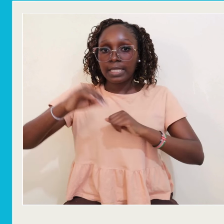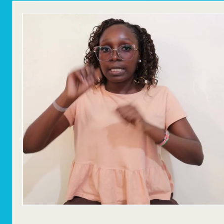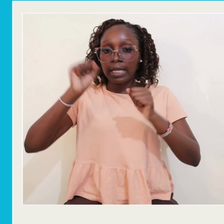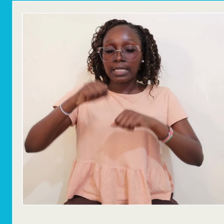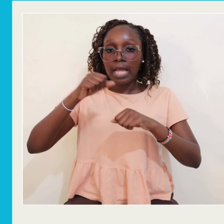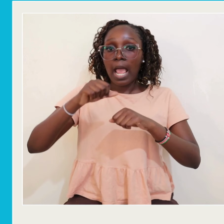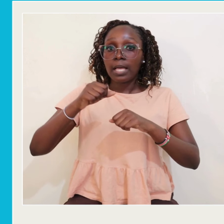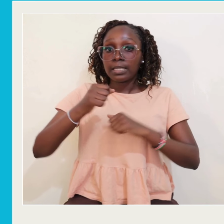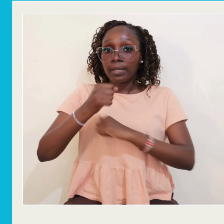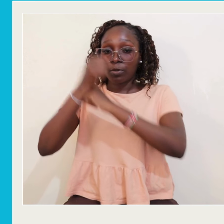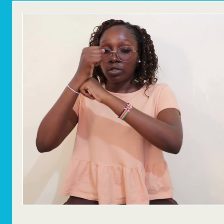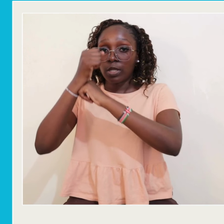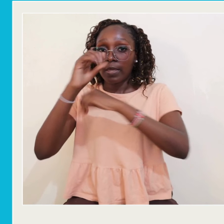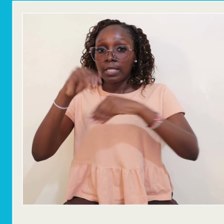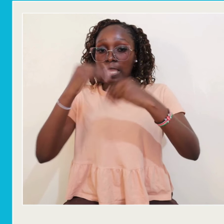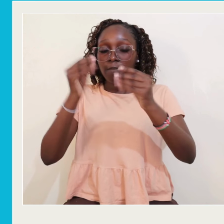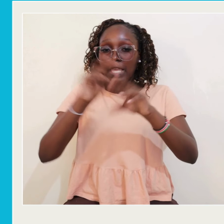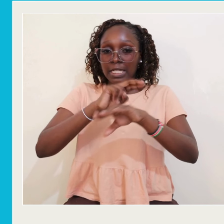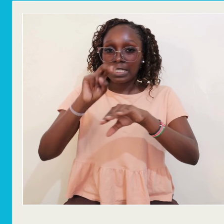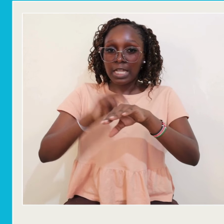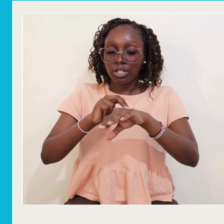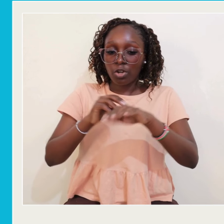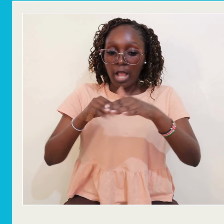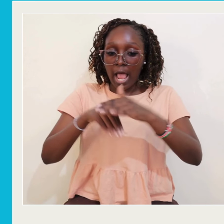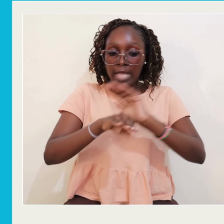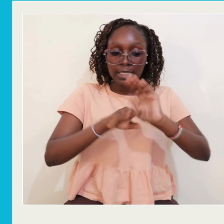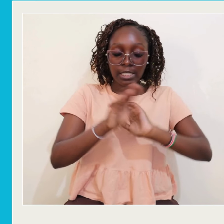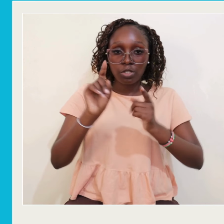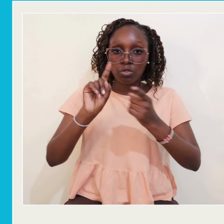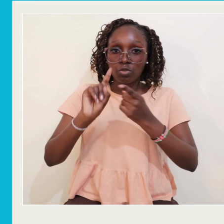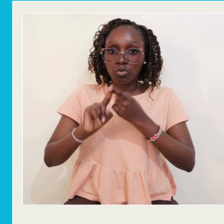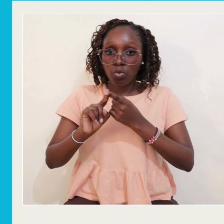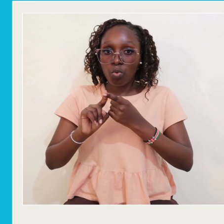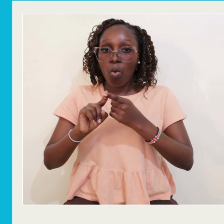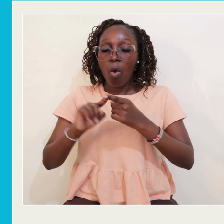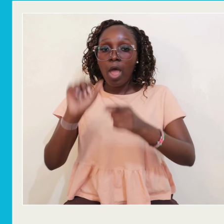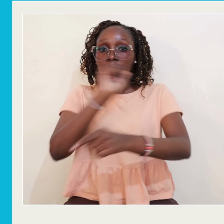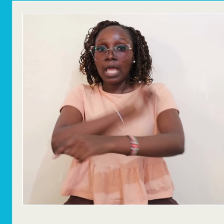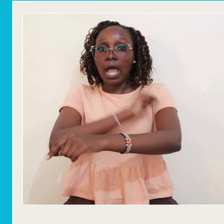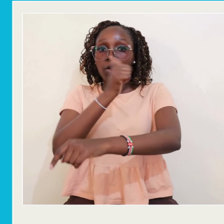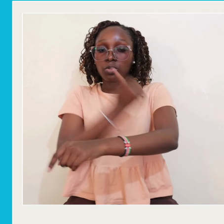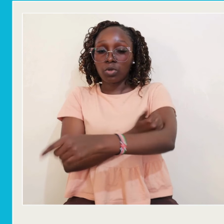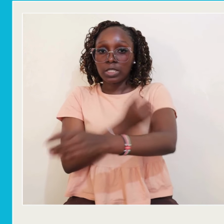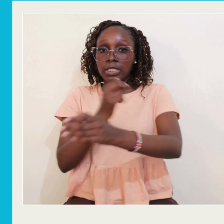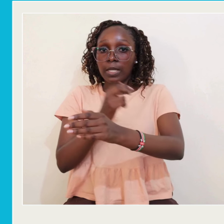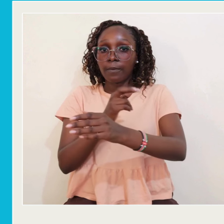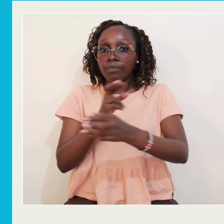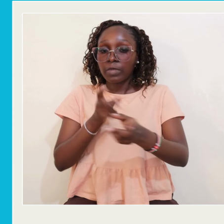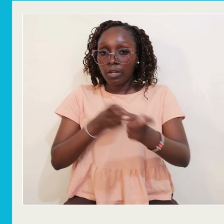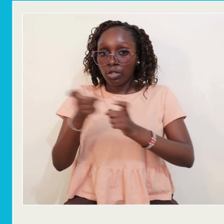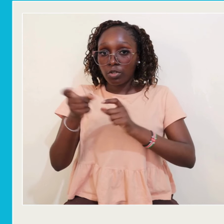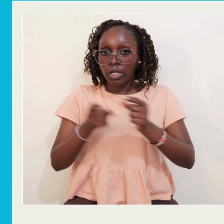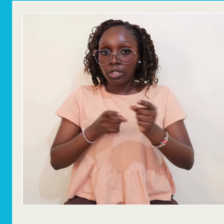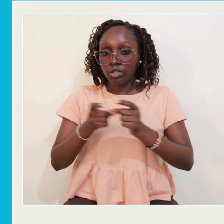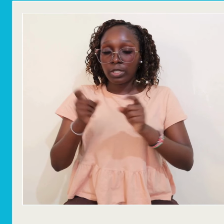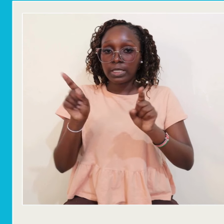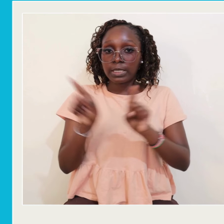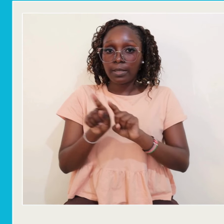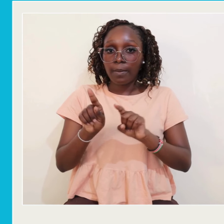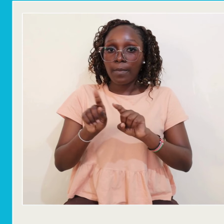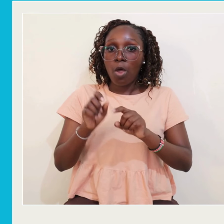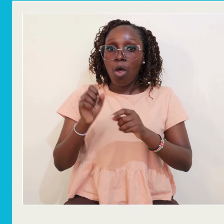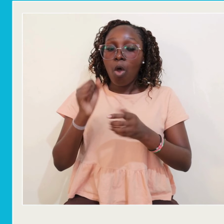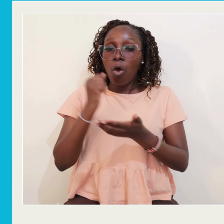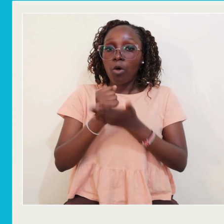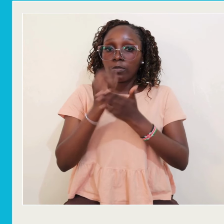for PBOs, providing nationwide access to the services of the regulatory authority and